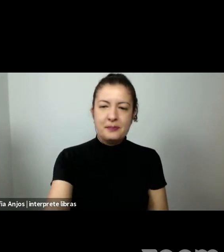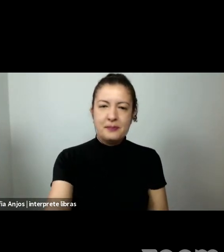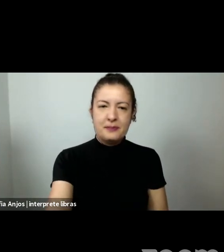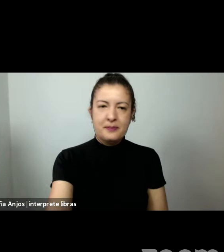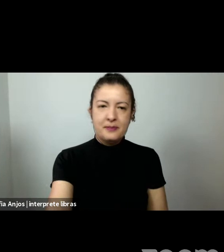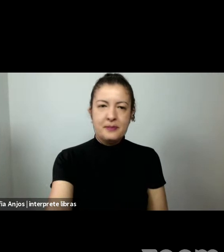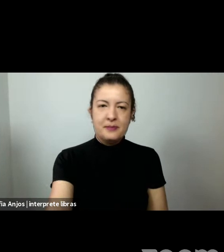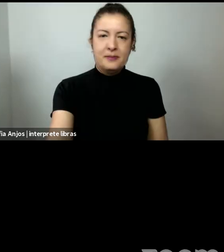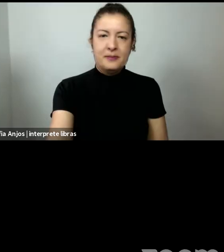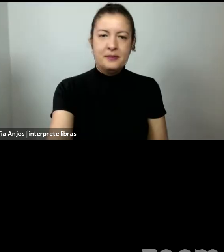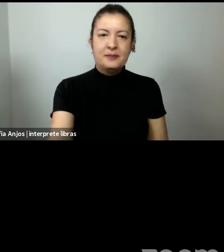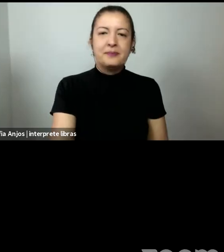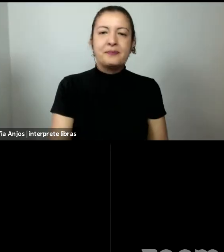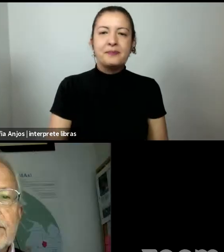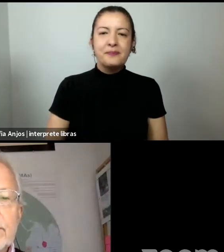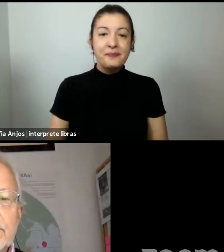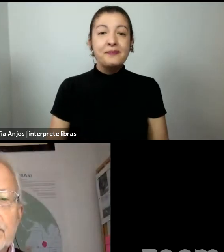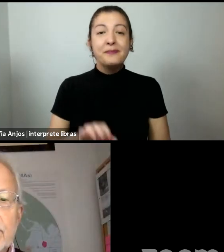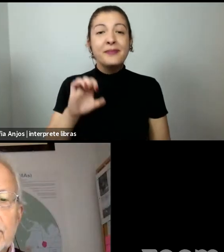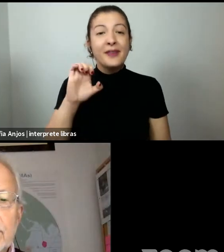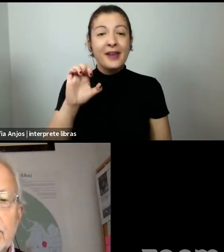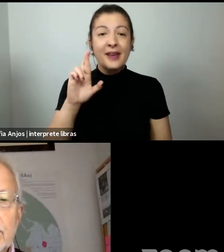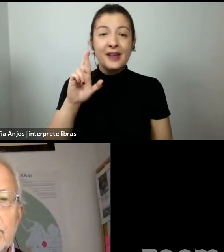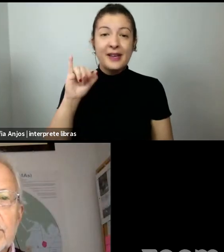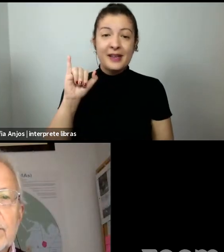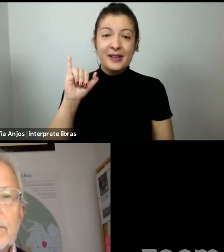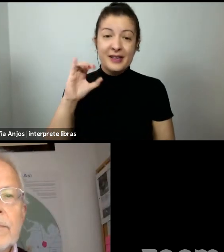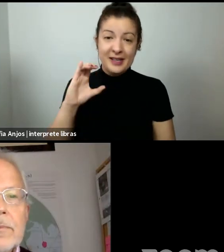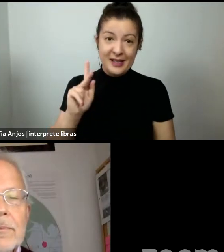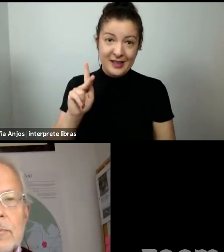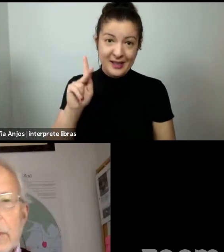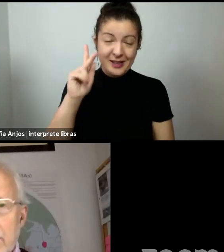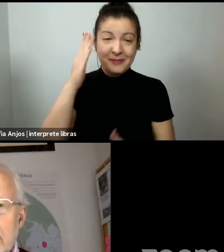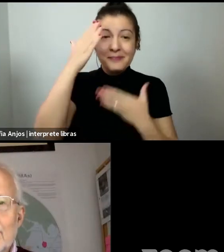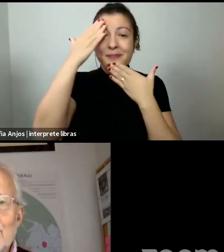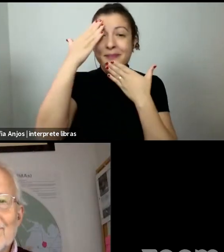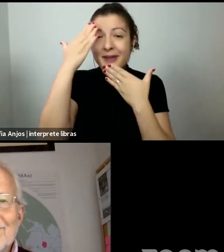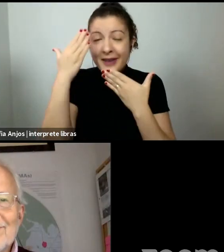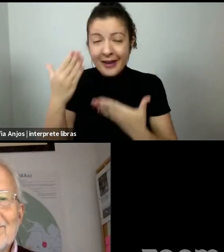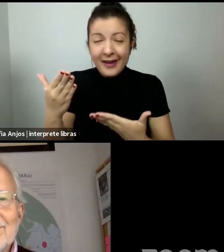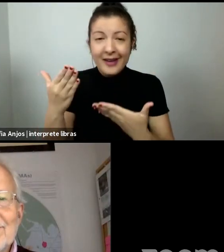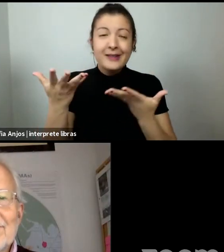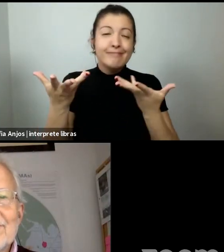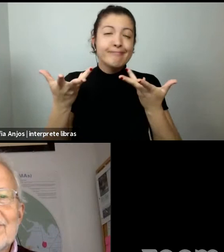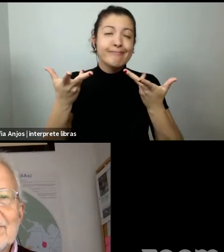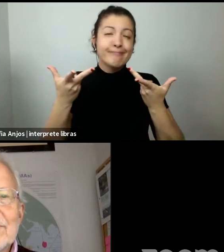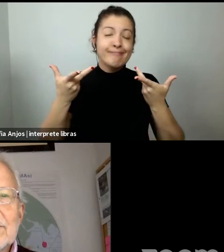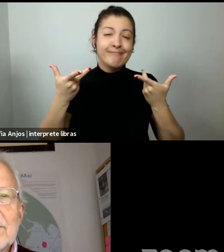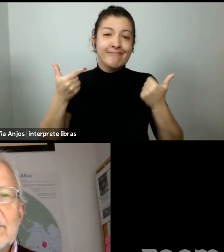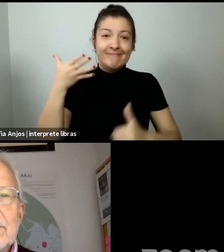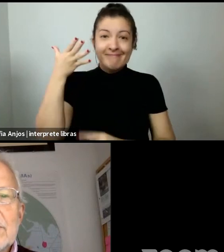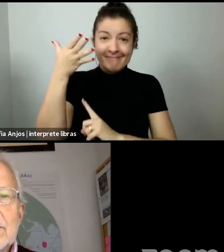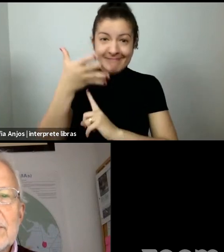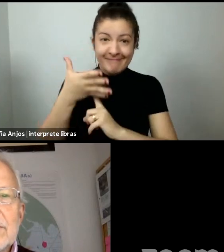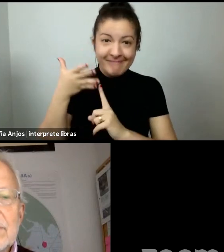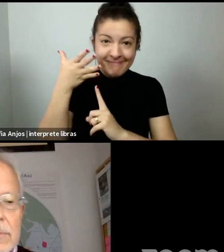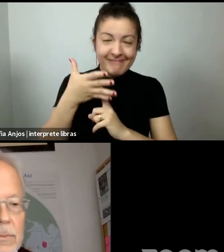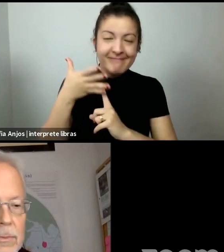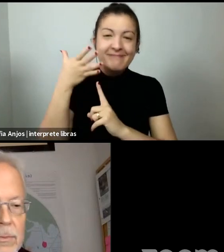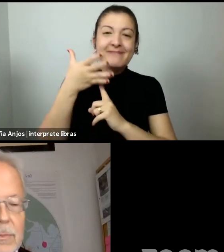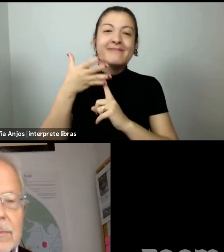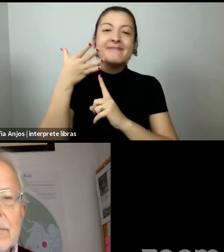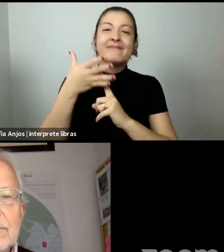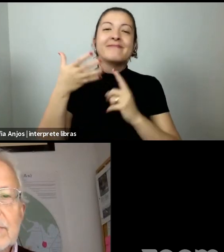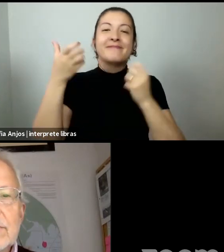Doutor Erich, muito obrigada pela sua brilhante fala, por nos trazer tantas informações e